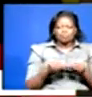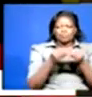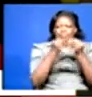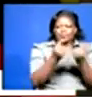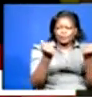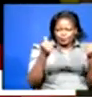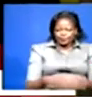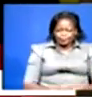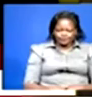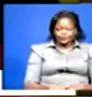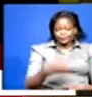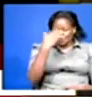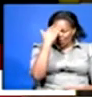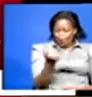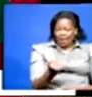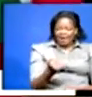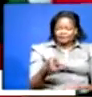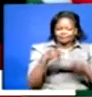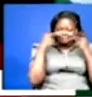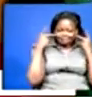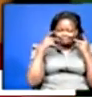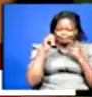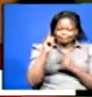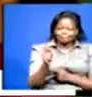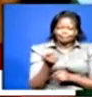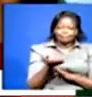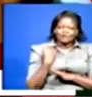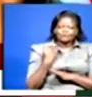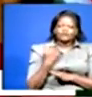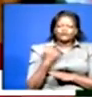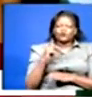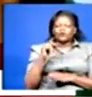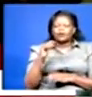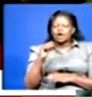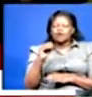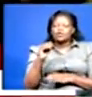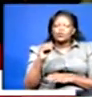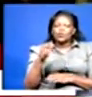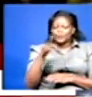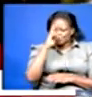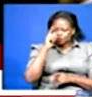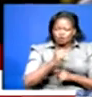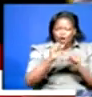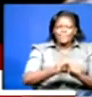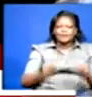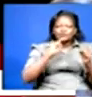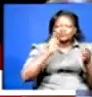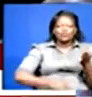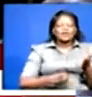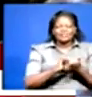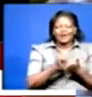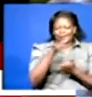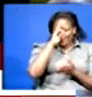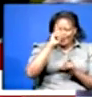for committing a terrorist act. The former Kiganjo Police Training College commandant also cautioned his officers to